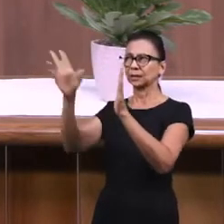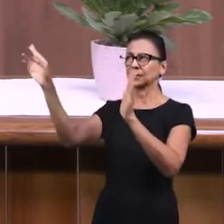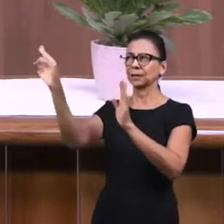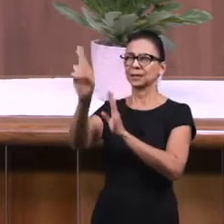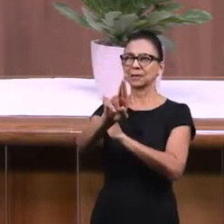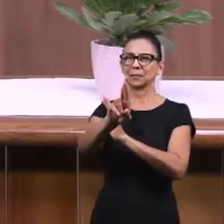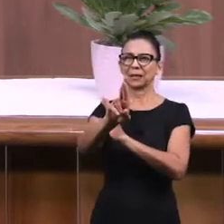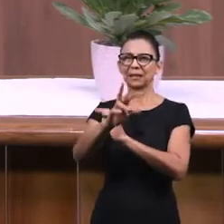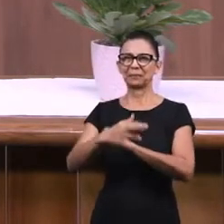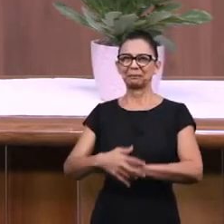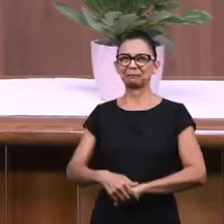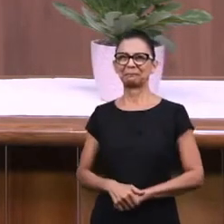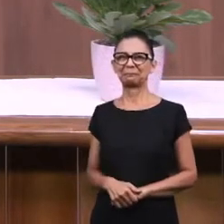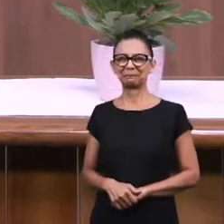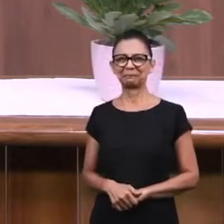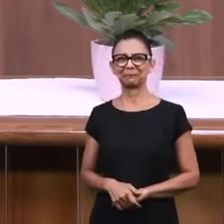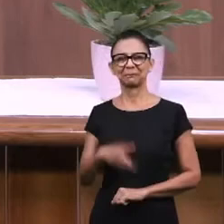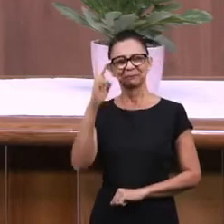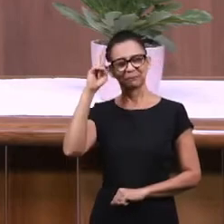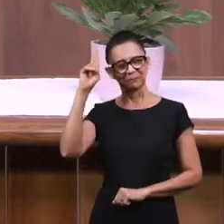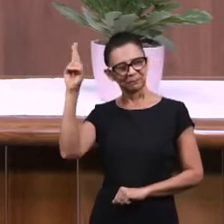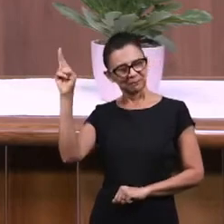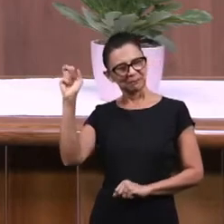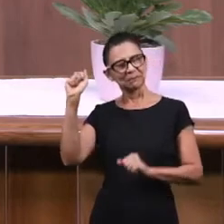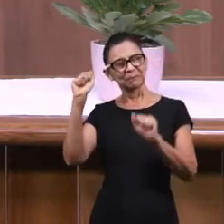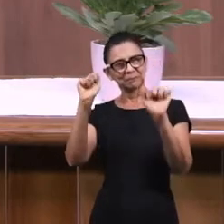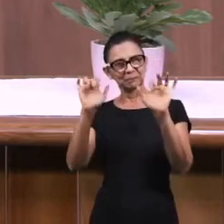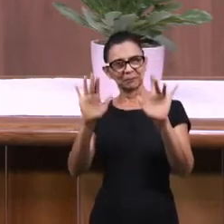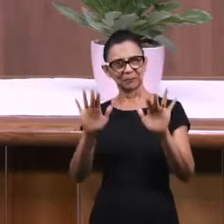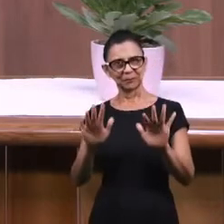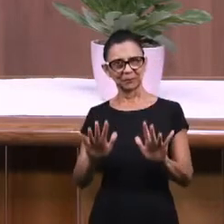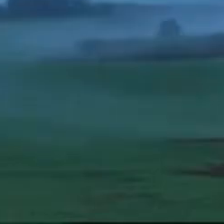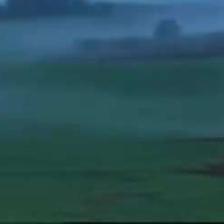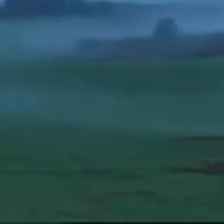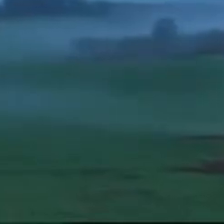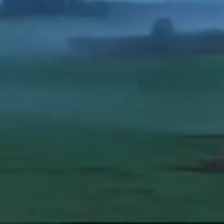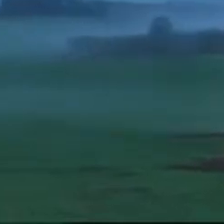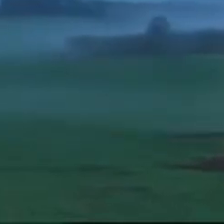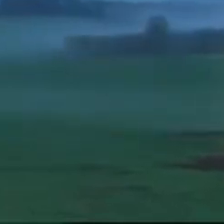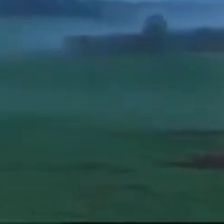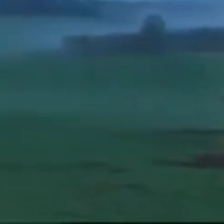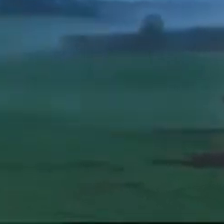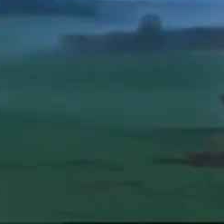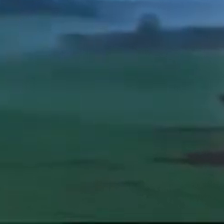no words shall be lost during prayer. May the Lord bless us.